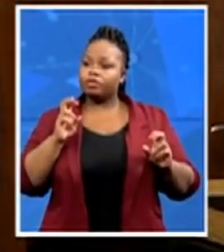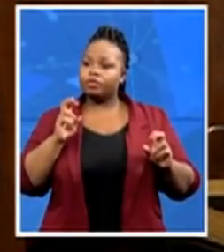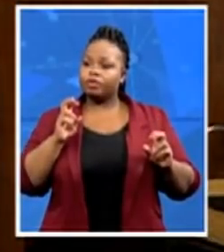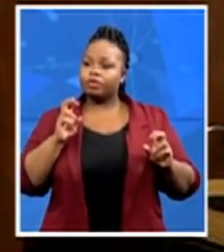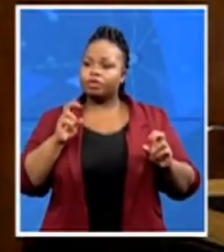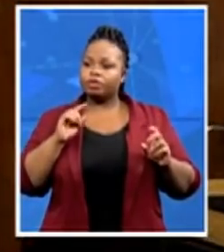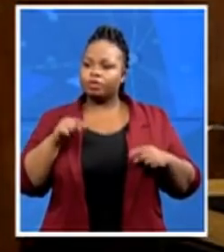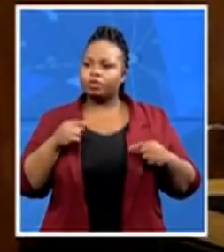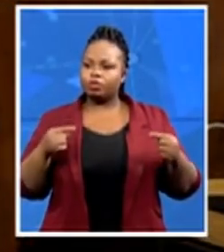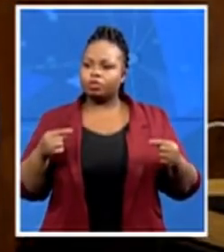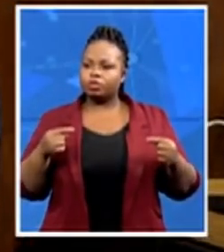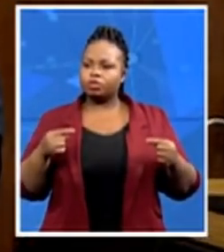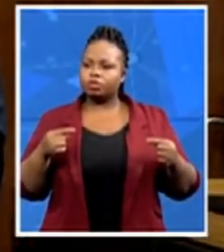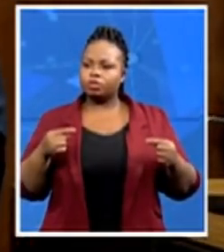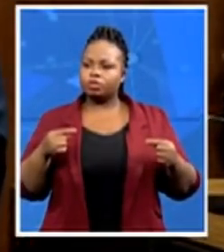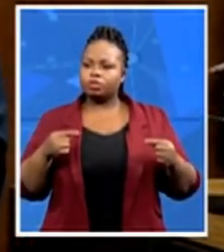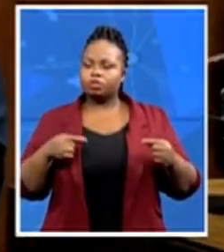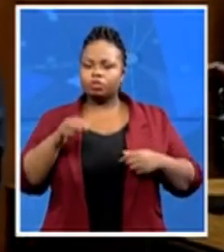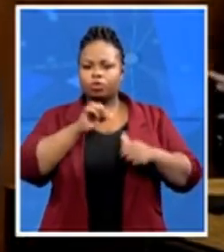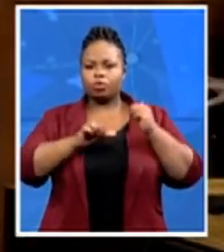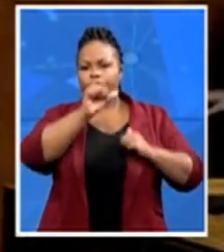they are completely wrong.